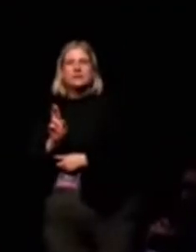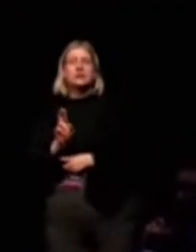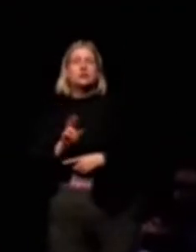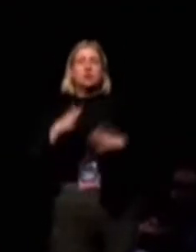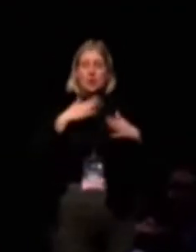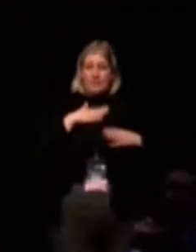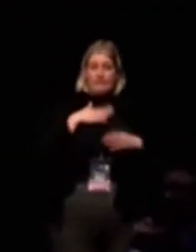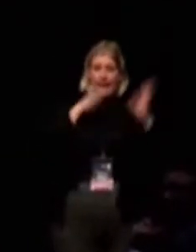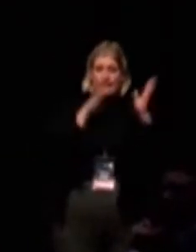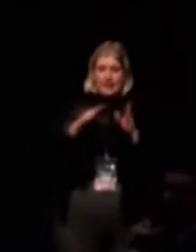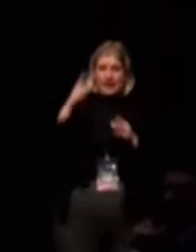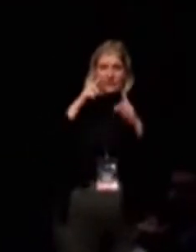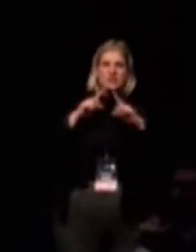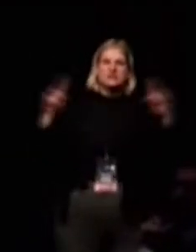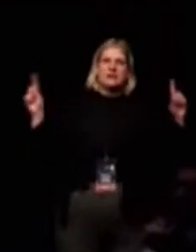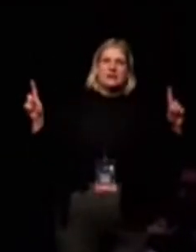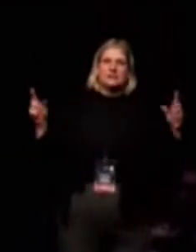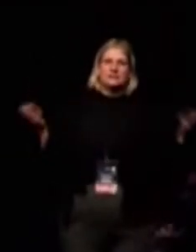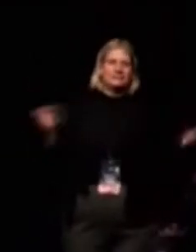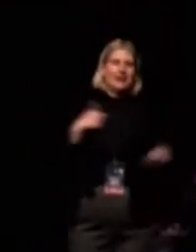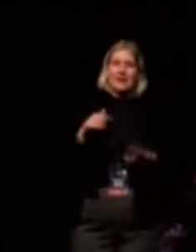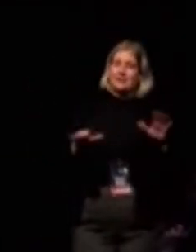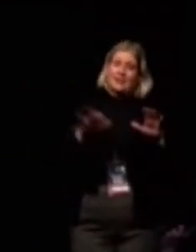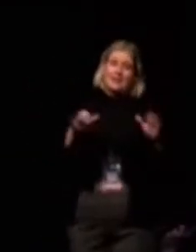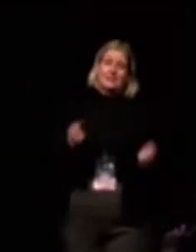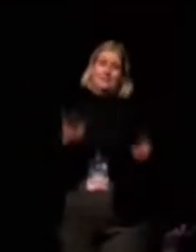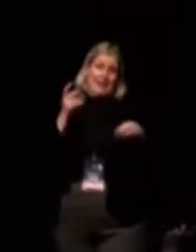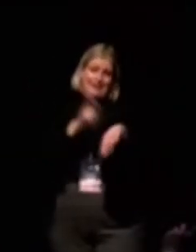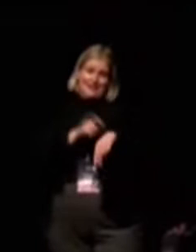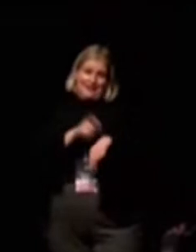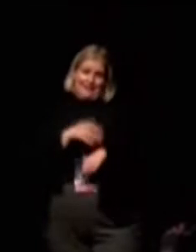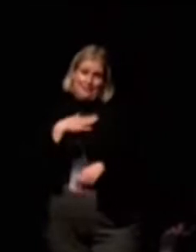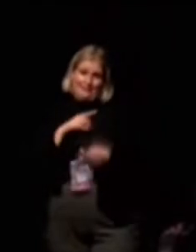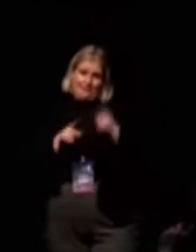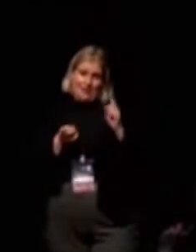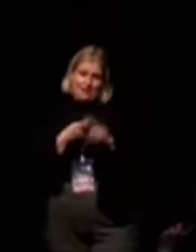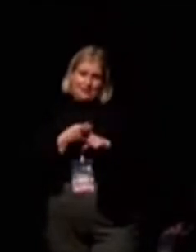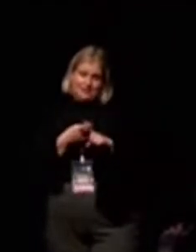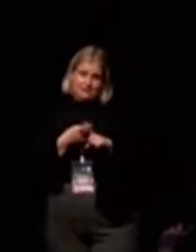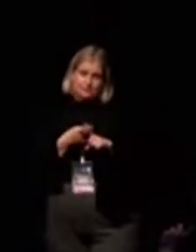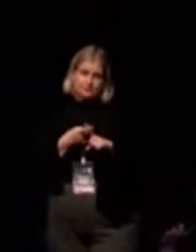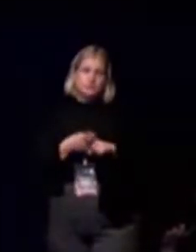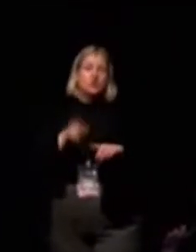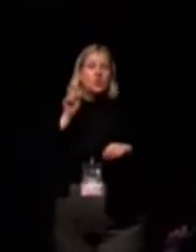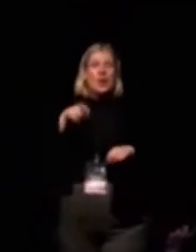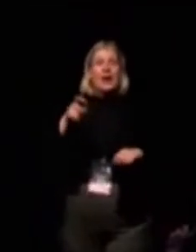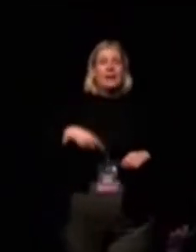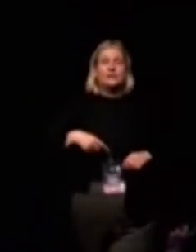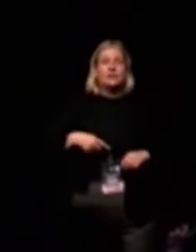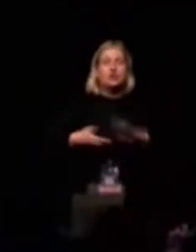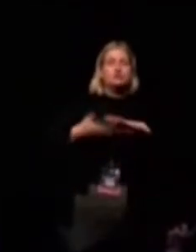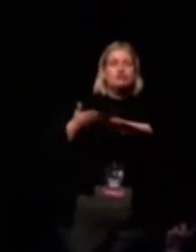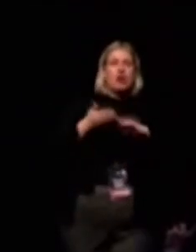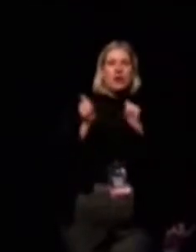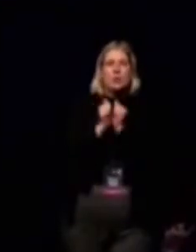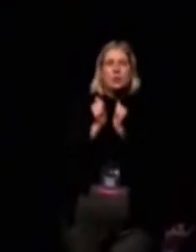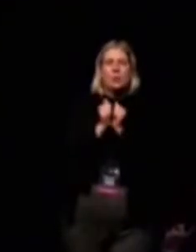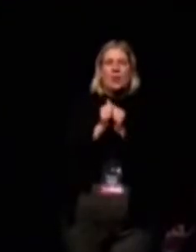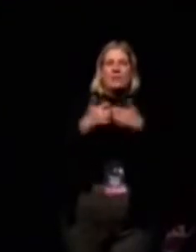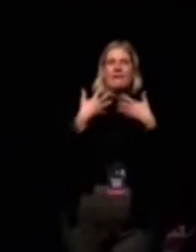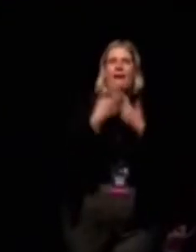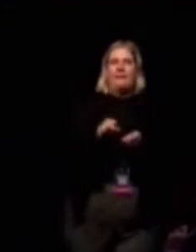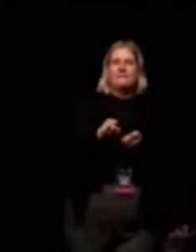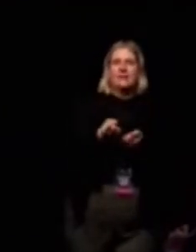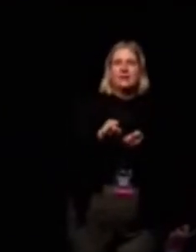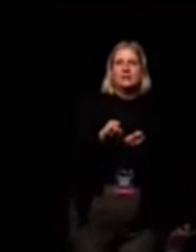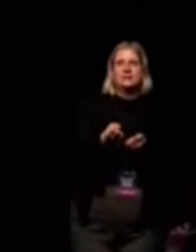success. I've done this a few times, my friends. Here's my playbook. You run with confidence, but with the tenacity of an